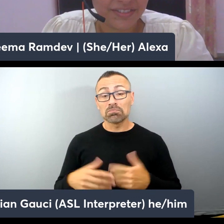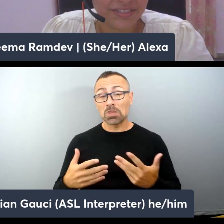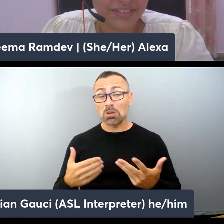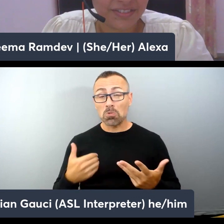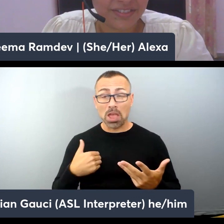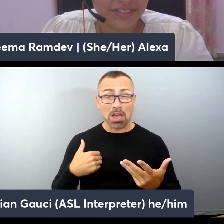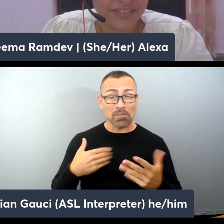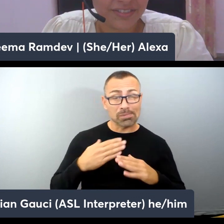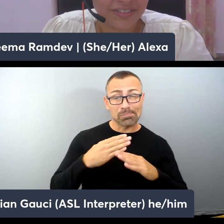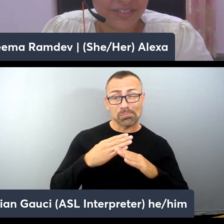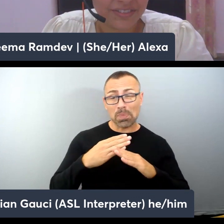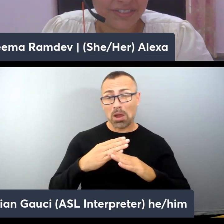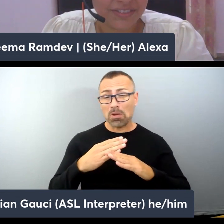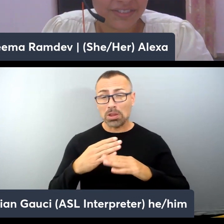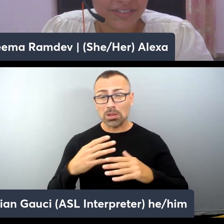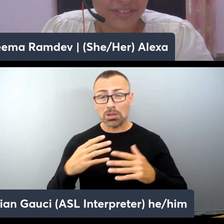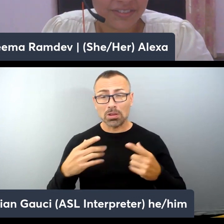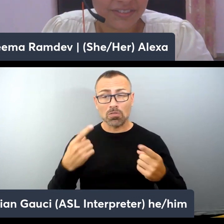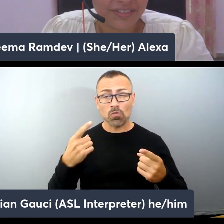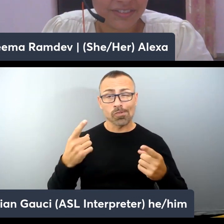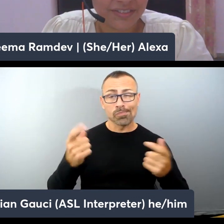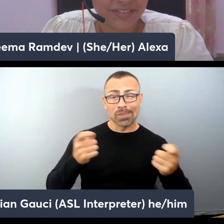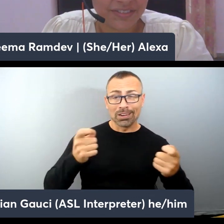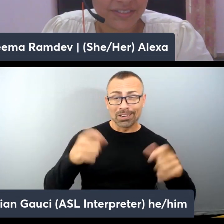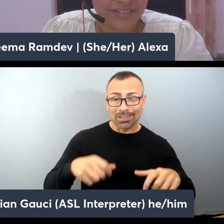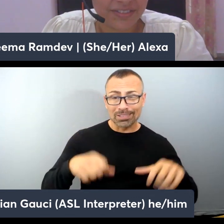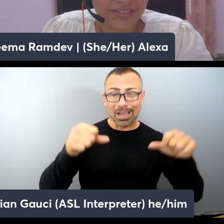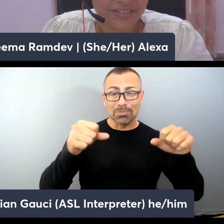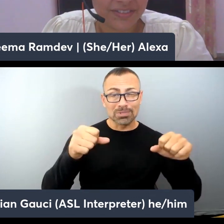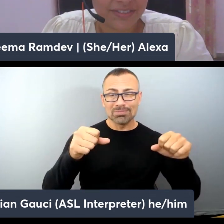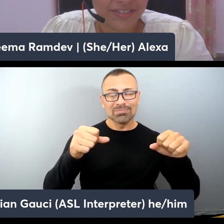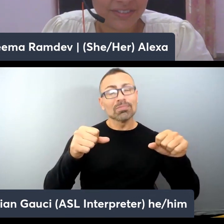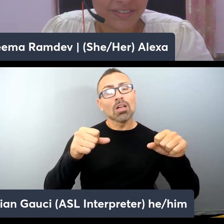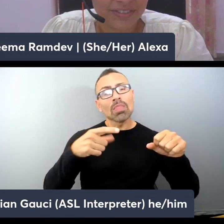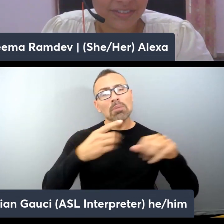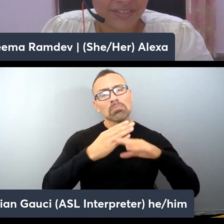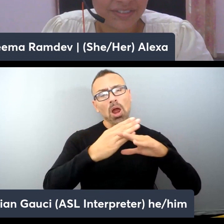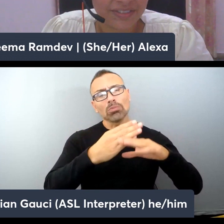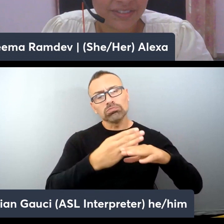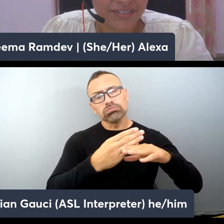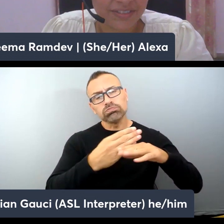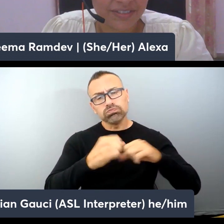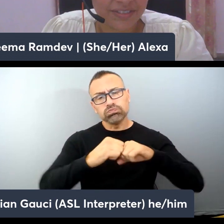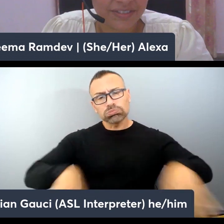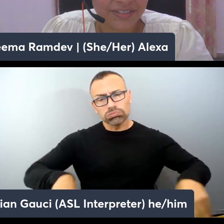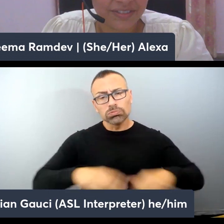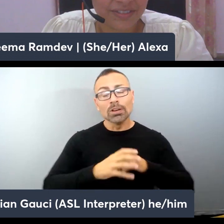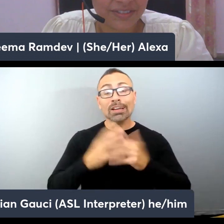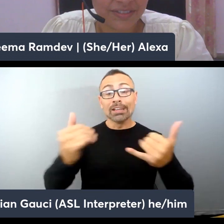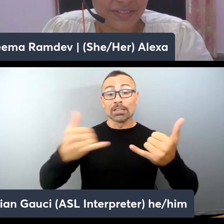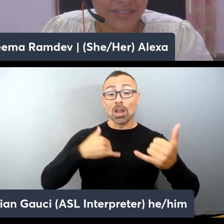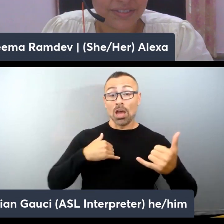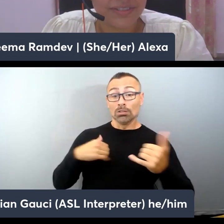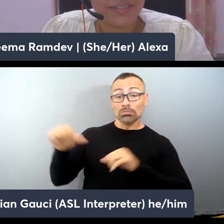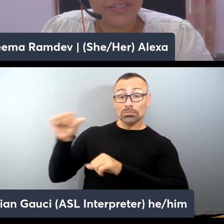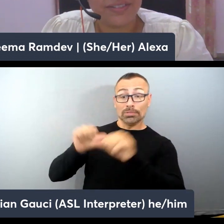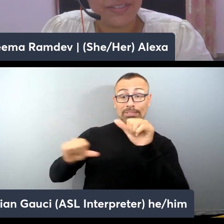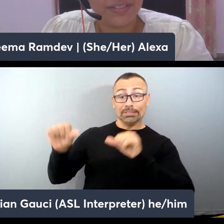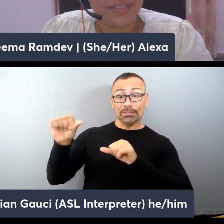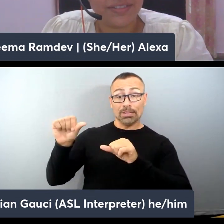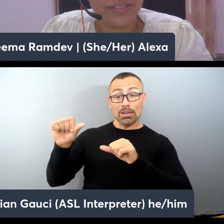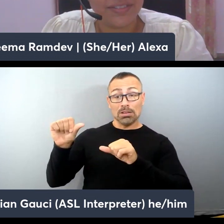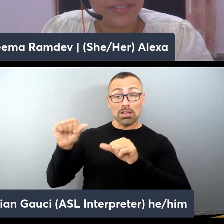for adoption, so that data scientists, data analysts can easily create and